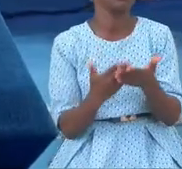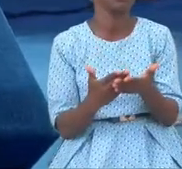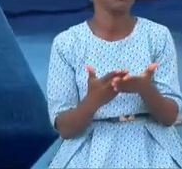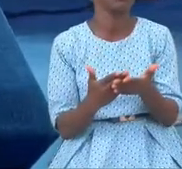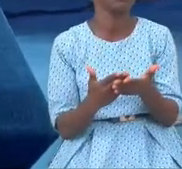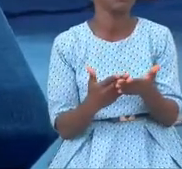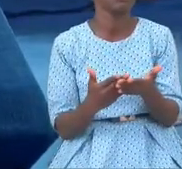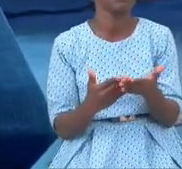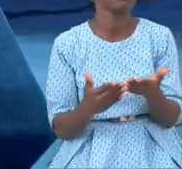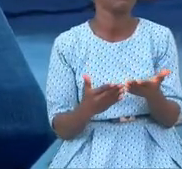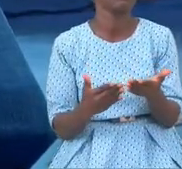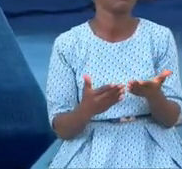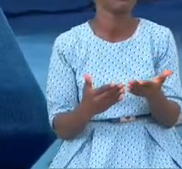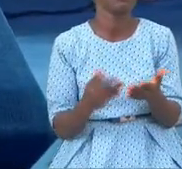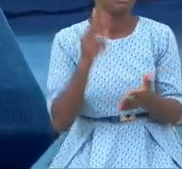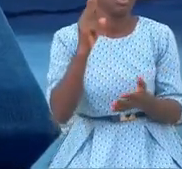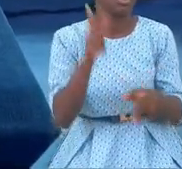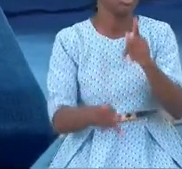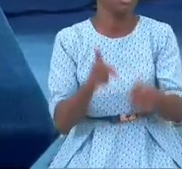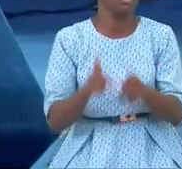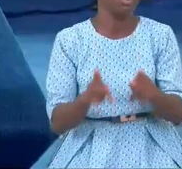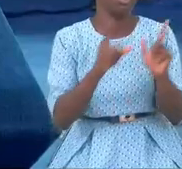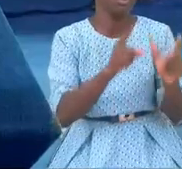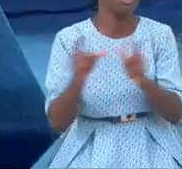came. That's how they sat. And they